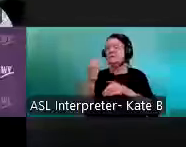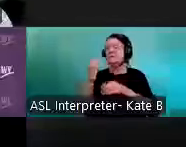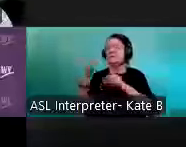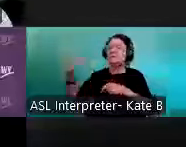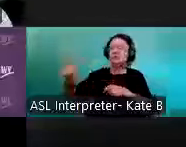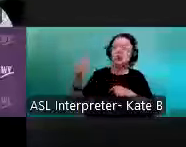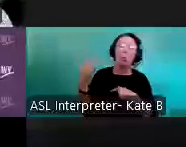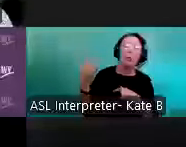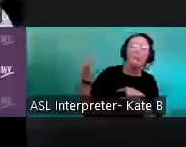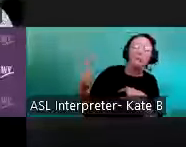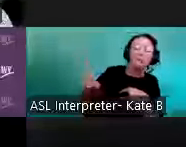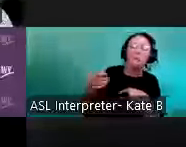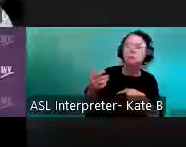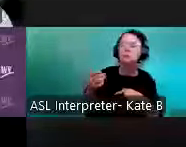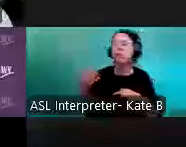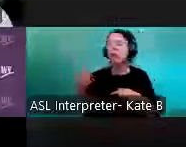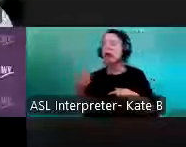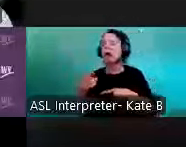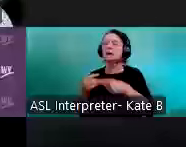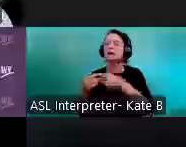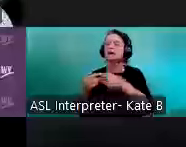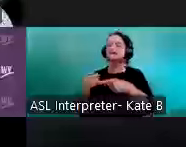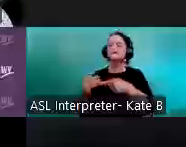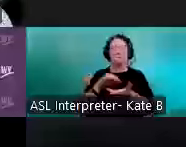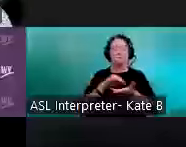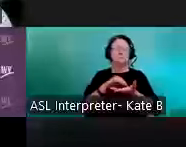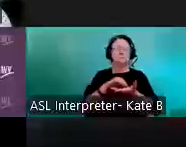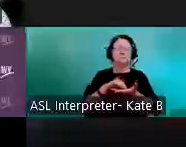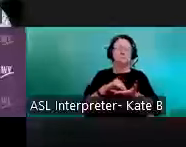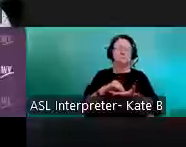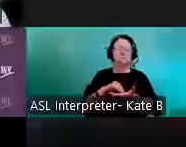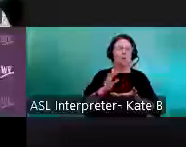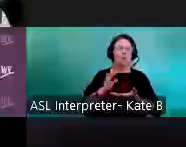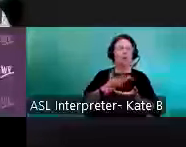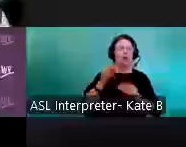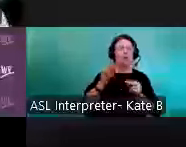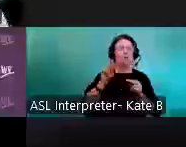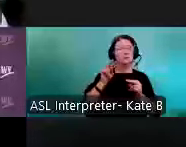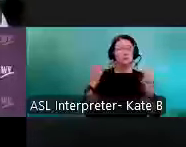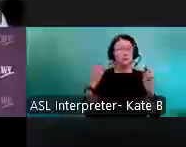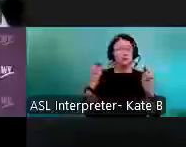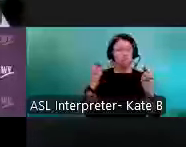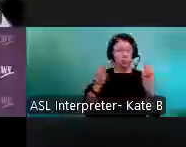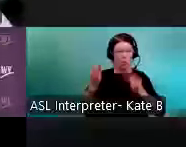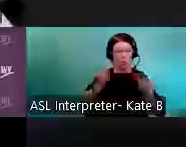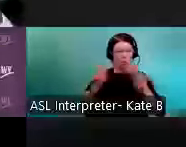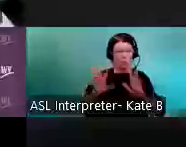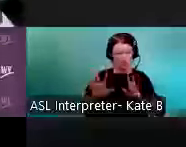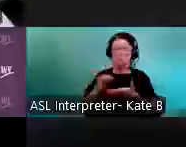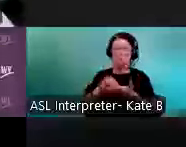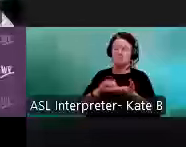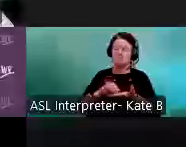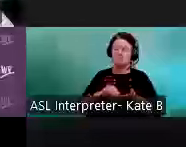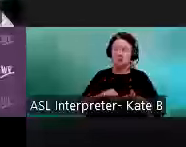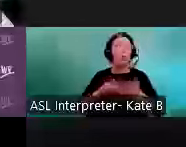why are they being turned away? And we use this information that we get in from our observers to improve what we can